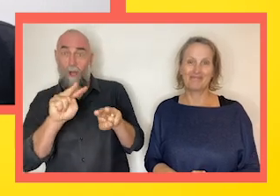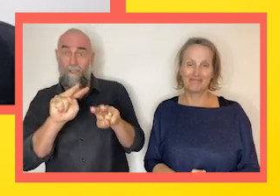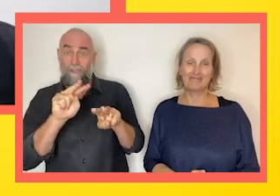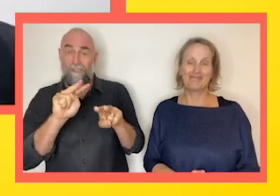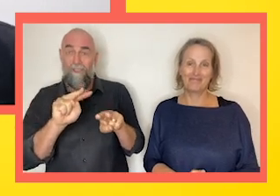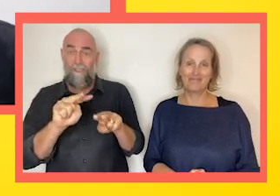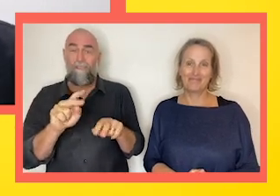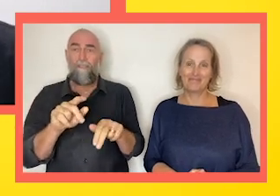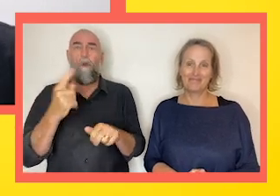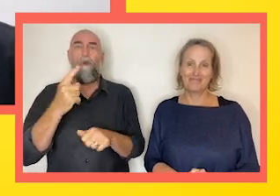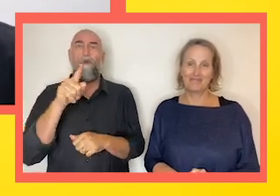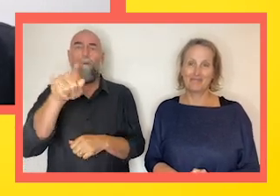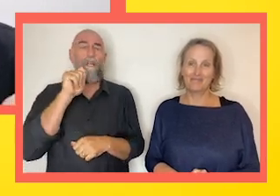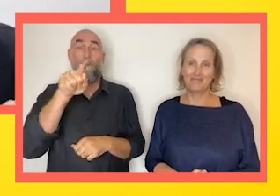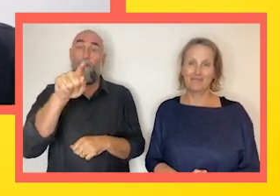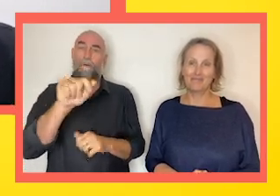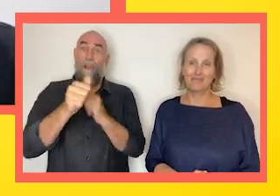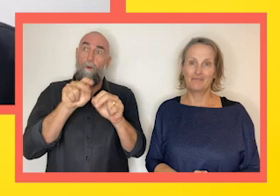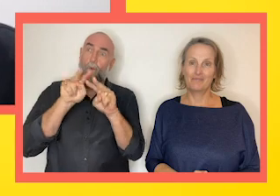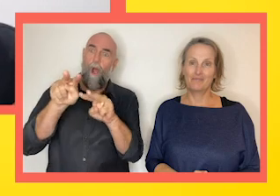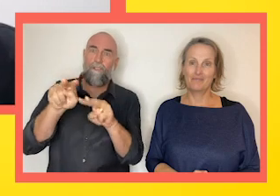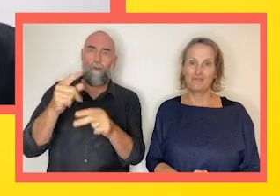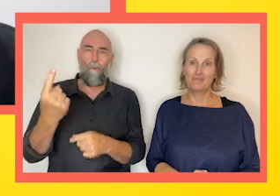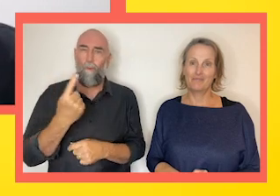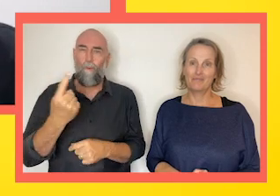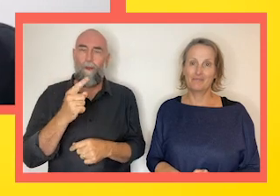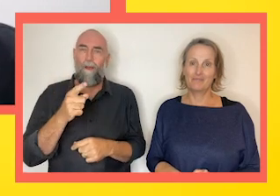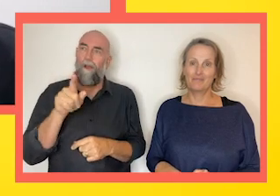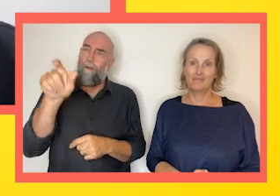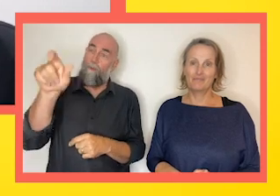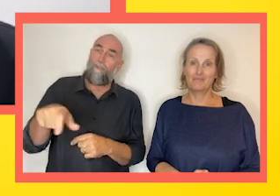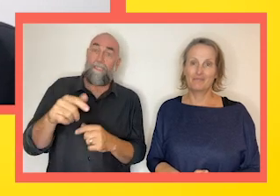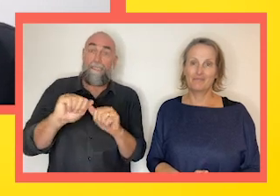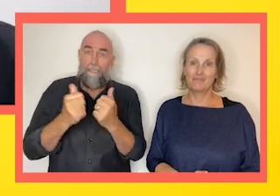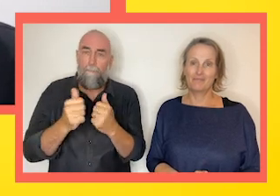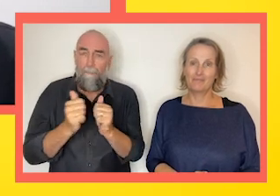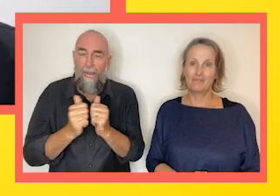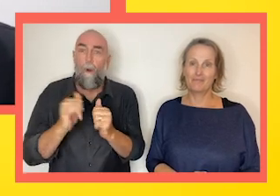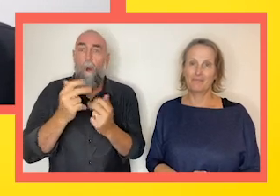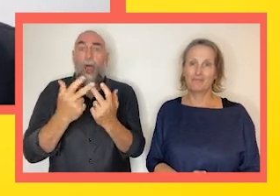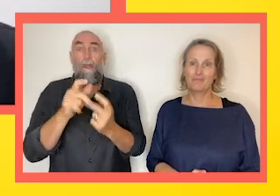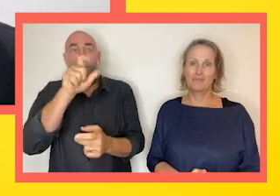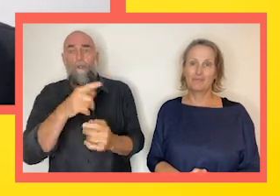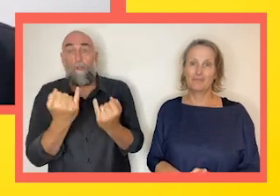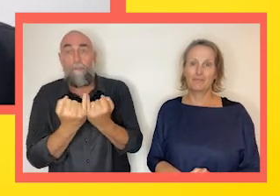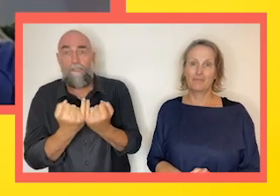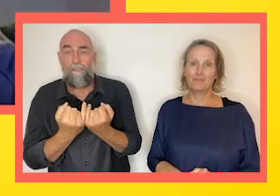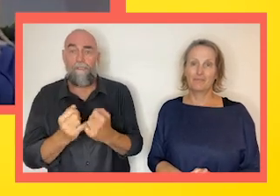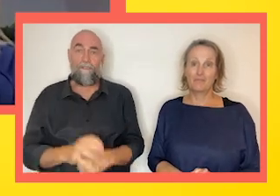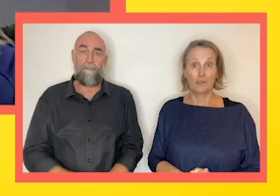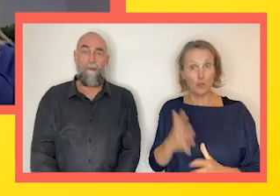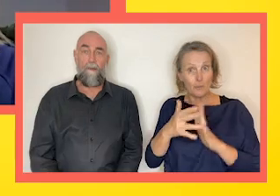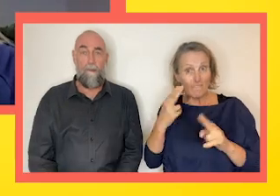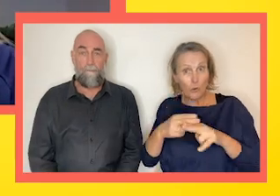go. But who are you going to check out? Who's the competitor or the teammate that you want to see compete there? From